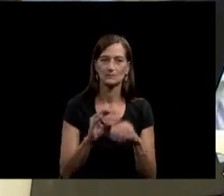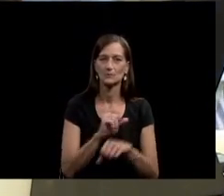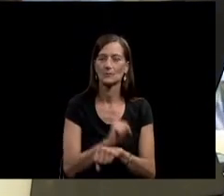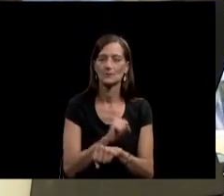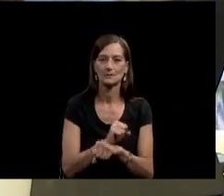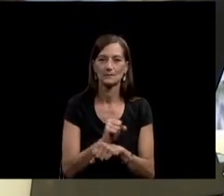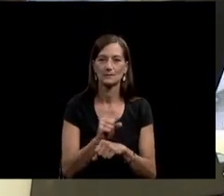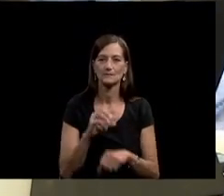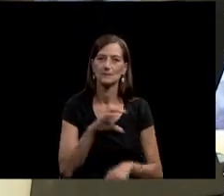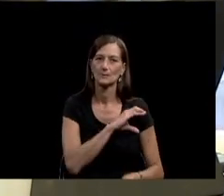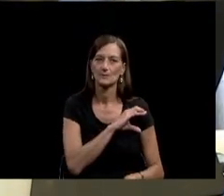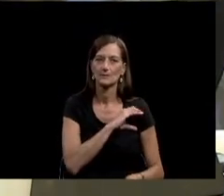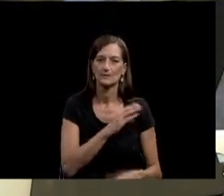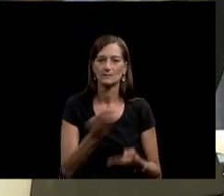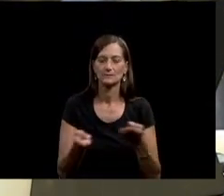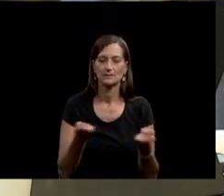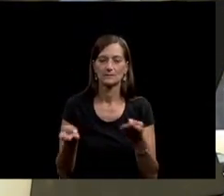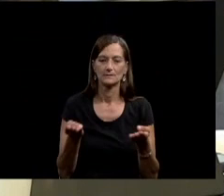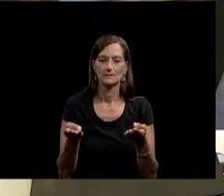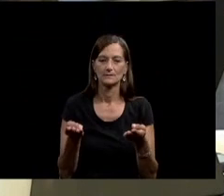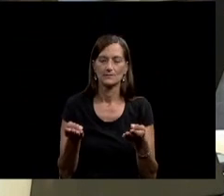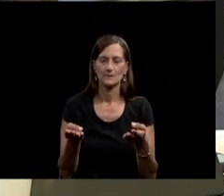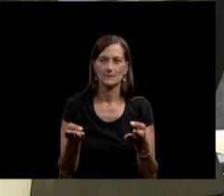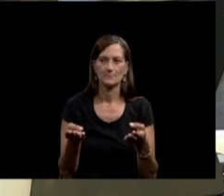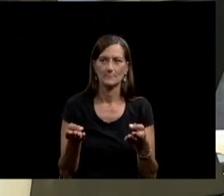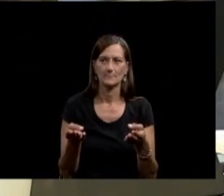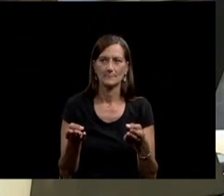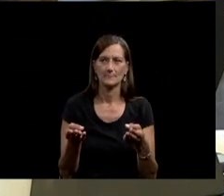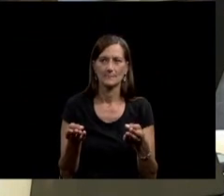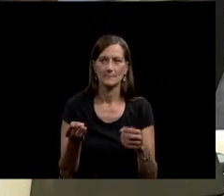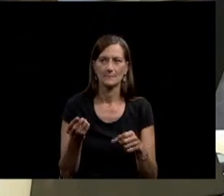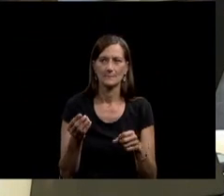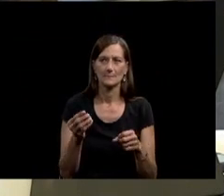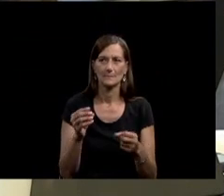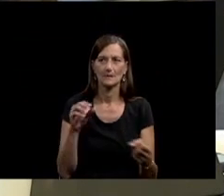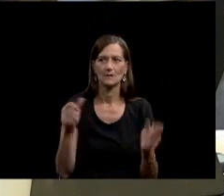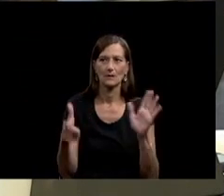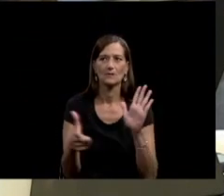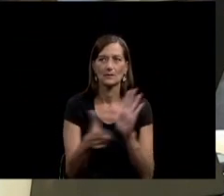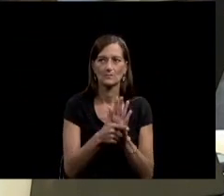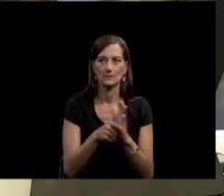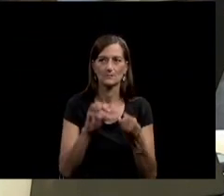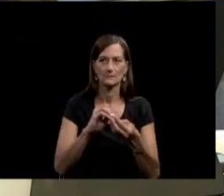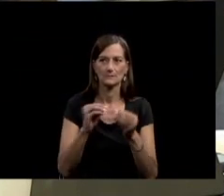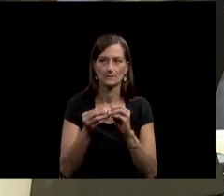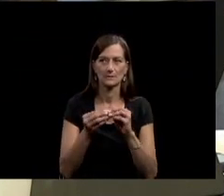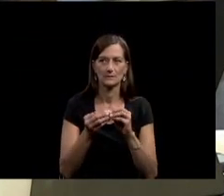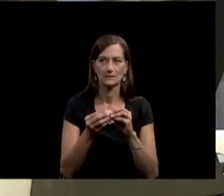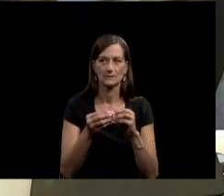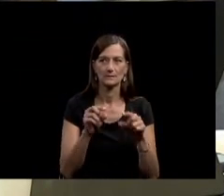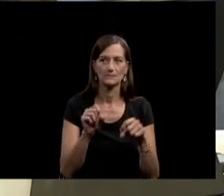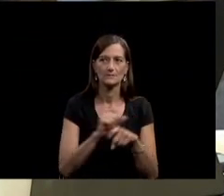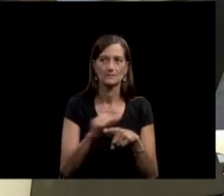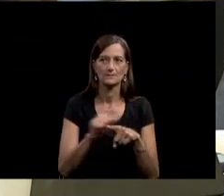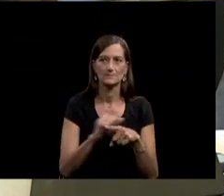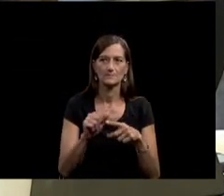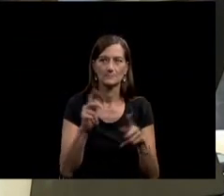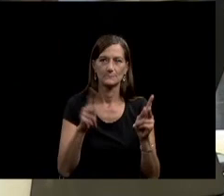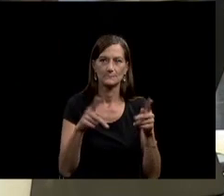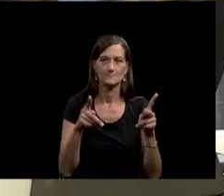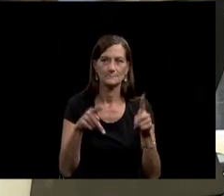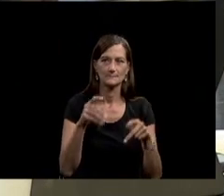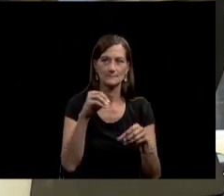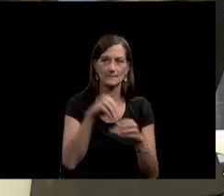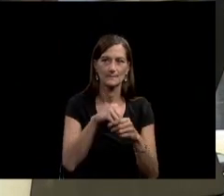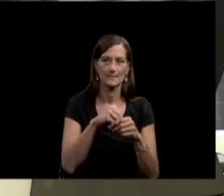statistics, recruiting, hiring, training, community engagement, use of force, accountability, and the final report of the President's Task Force